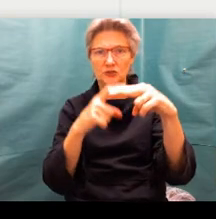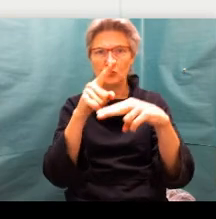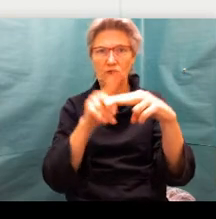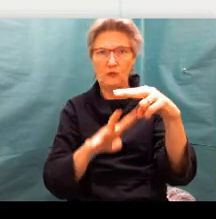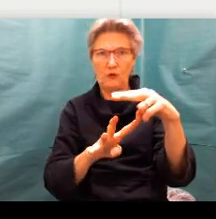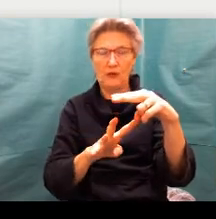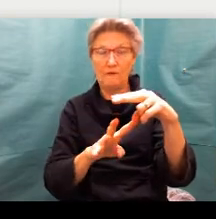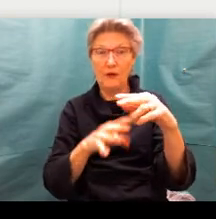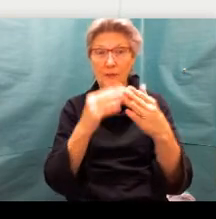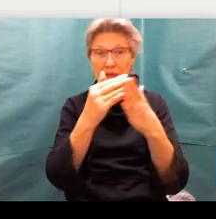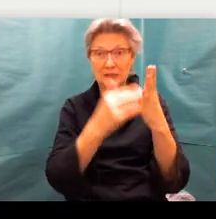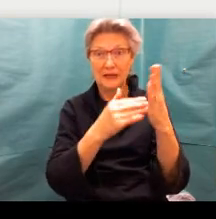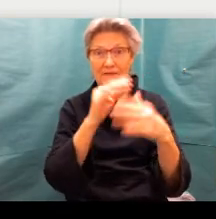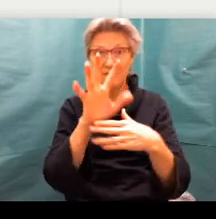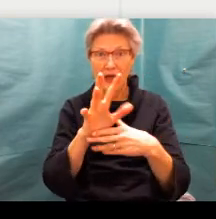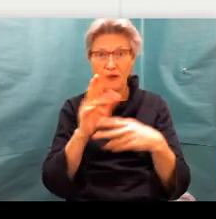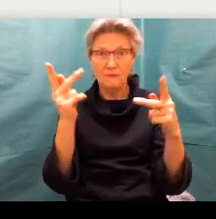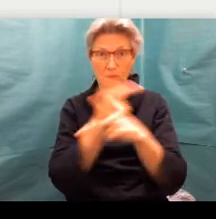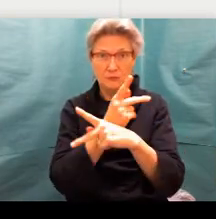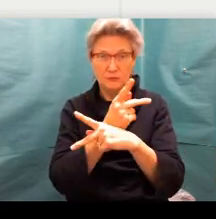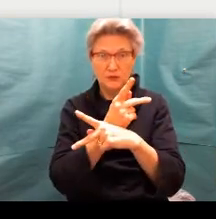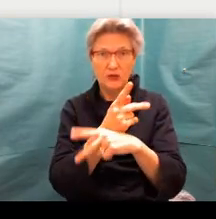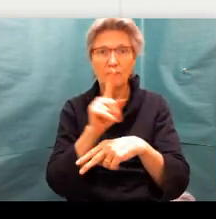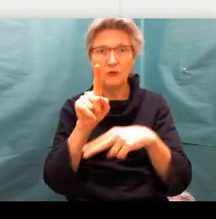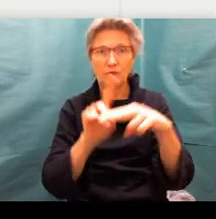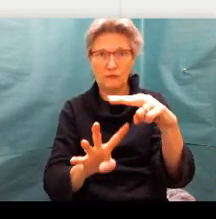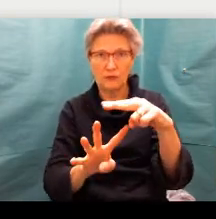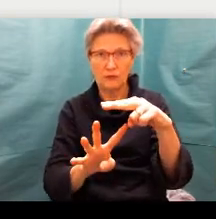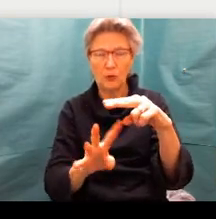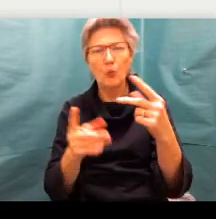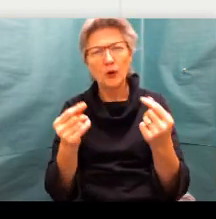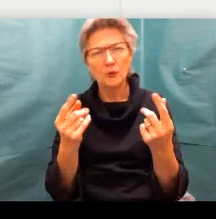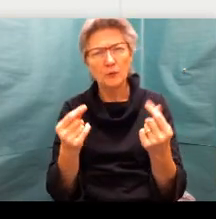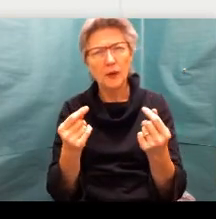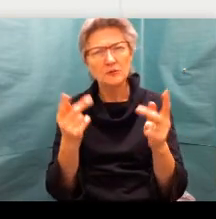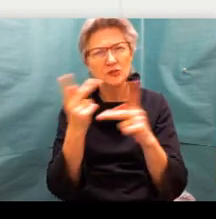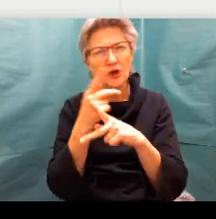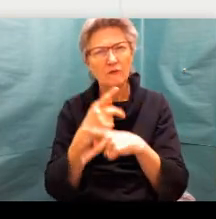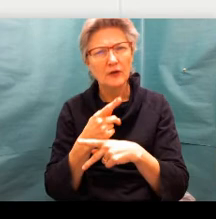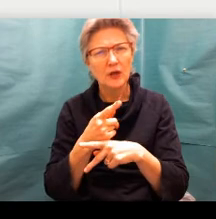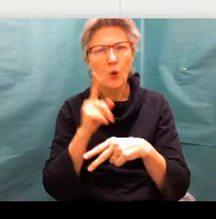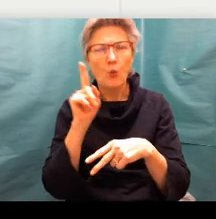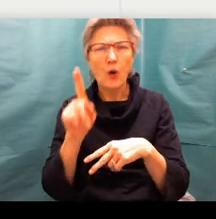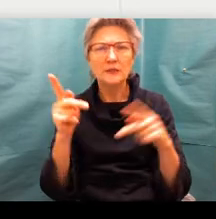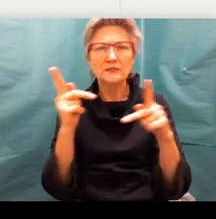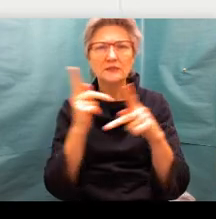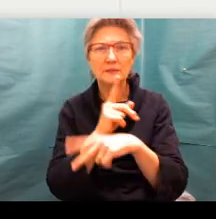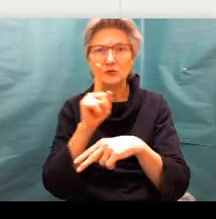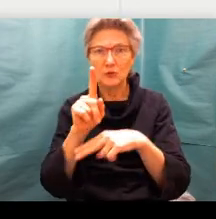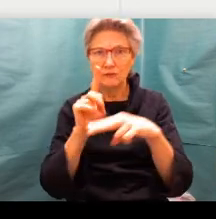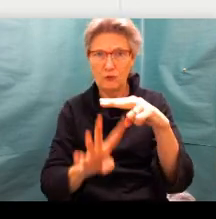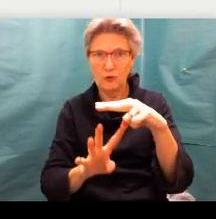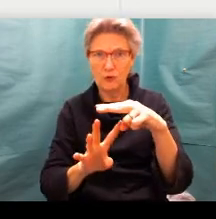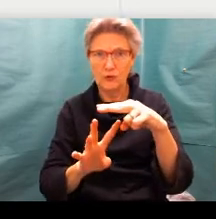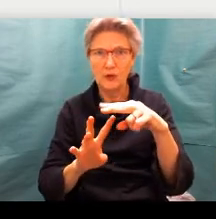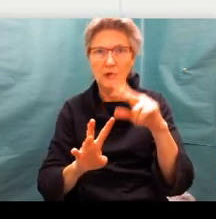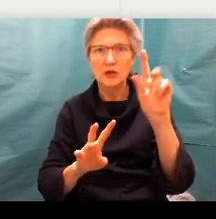listing 5 multiples of 1/4, what I'm doing is I'm solving 1 times 1/4,